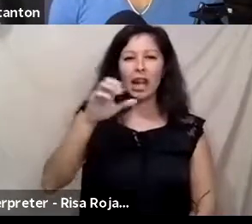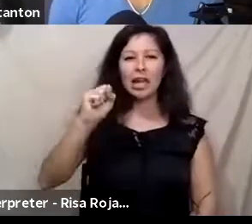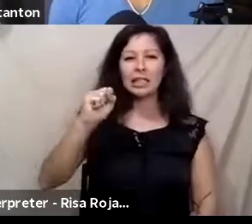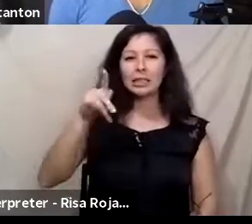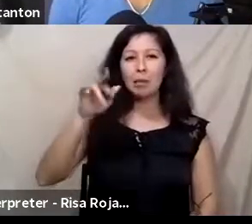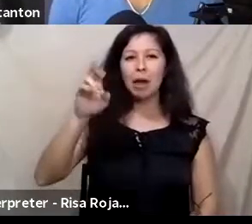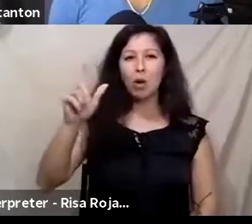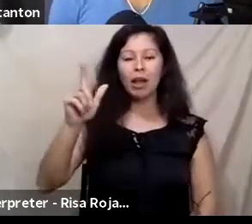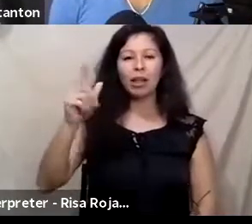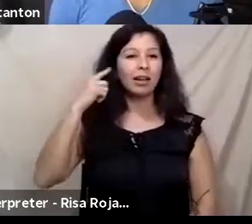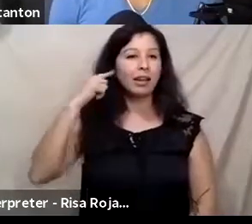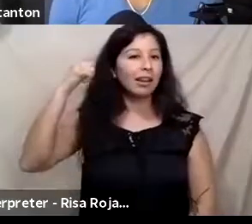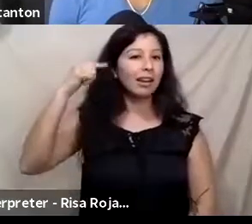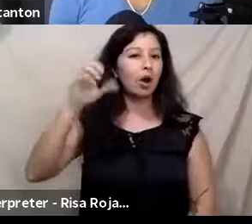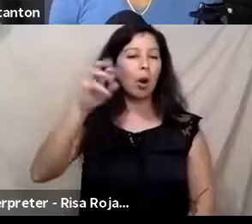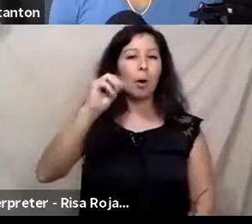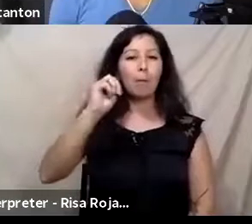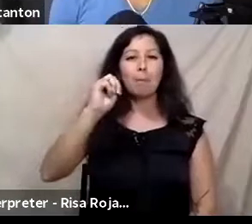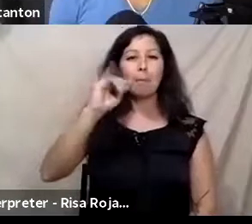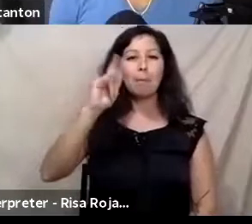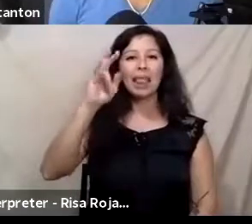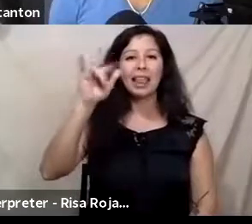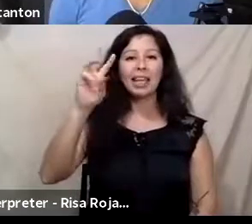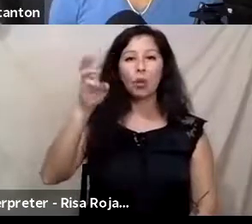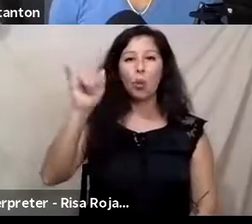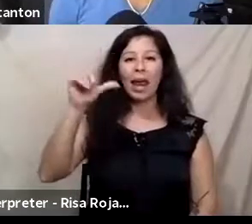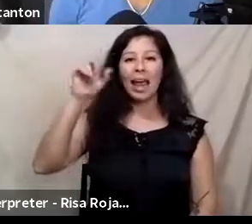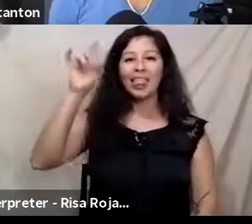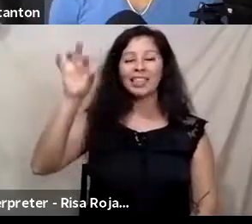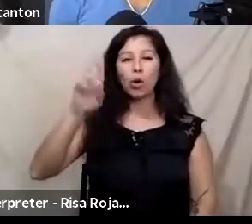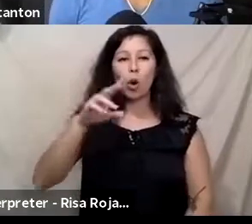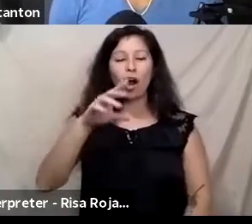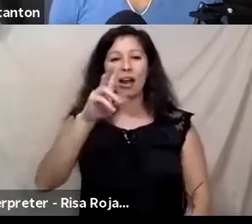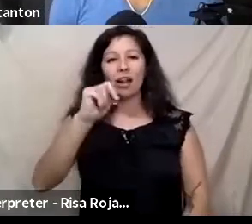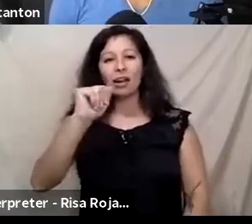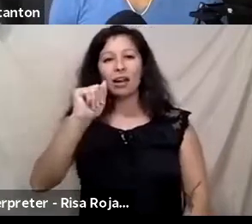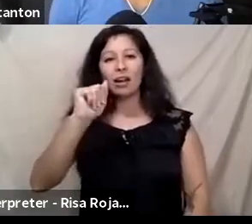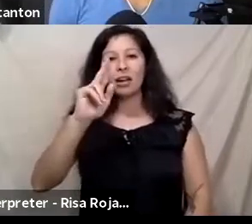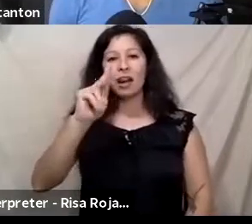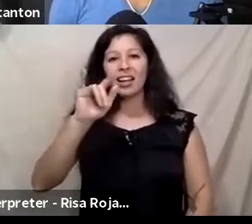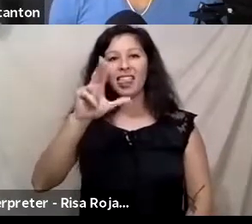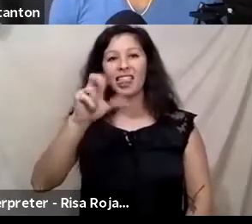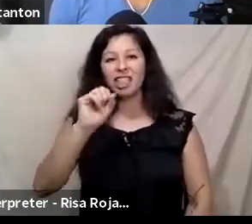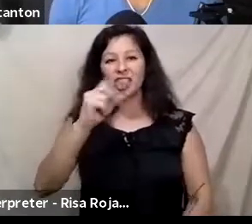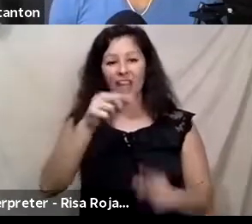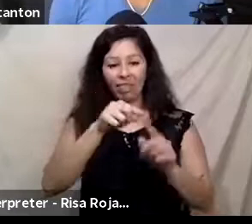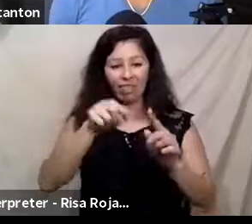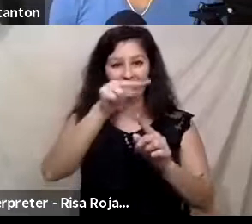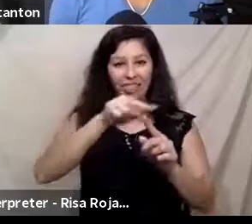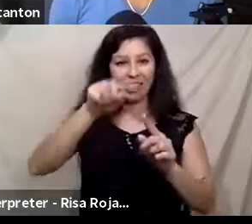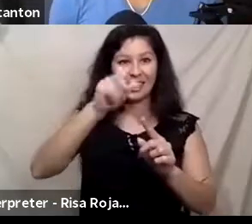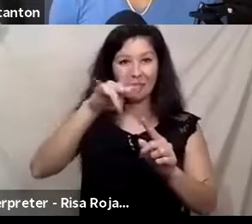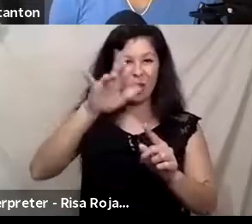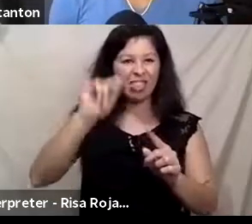inner ear or the Nautilus shell. But, you know, when I first started out, when Renee gave me my first job back in